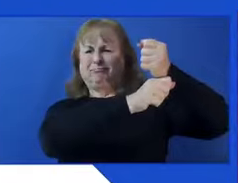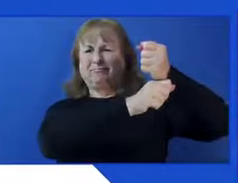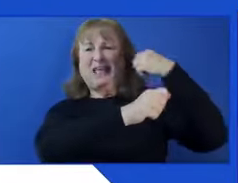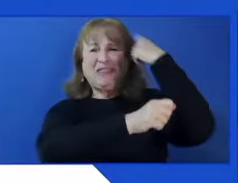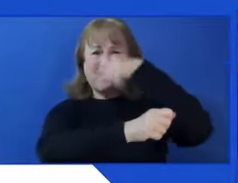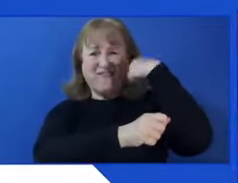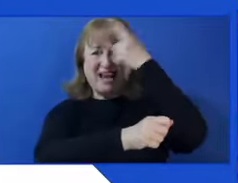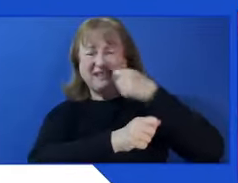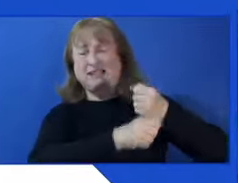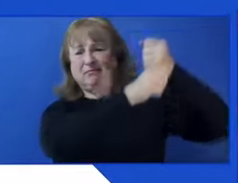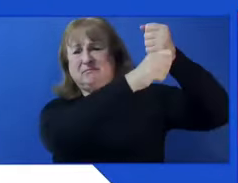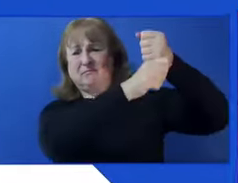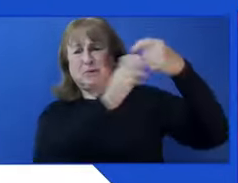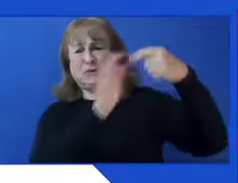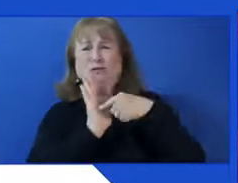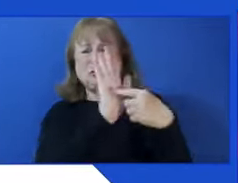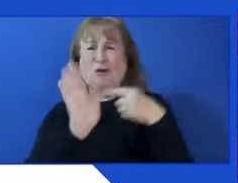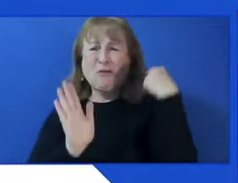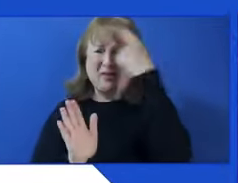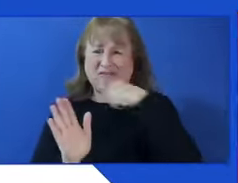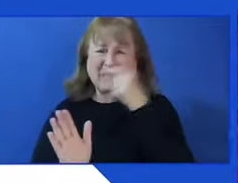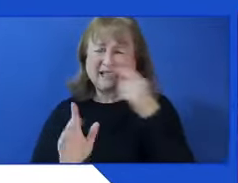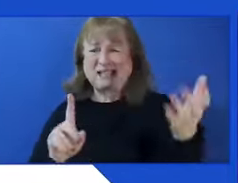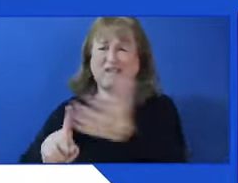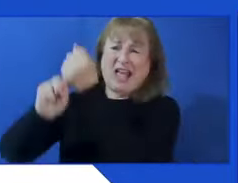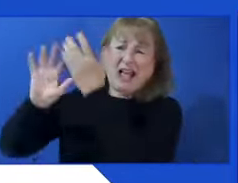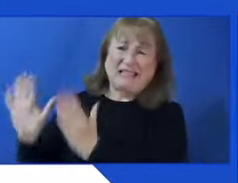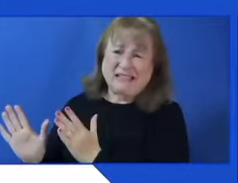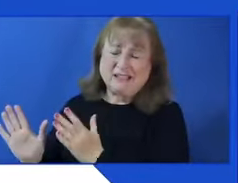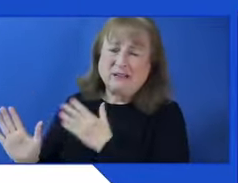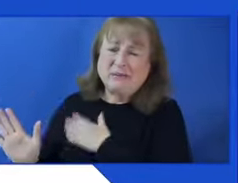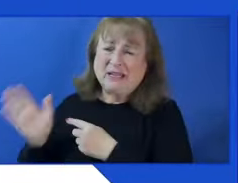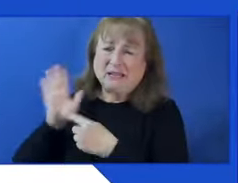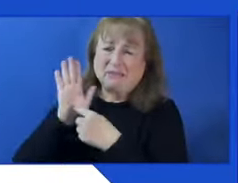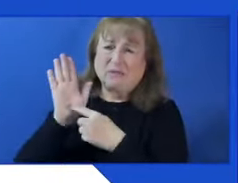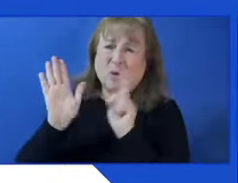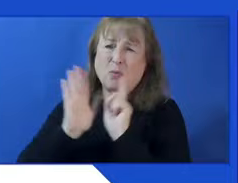faces, for a moment of silence.